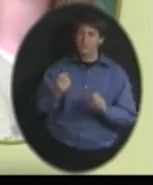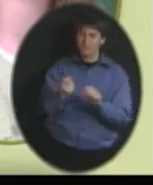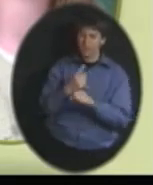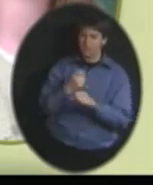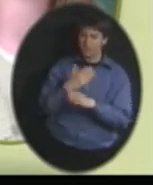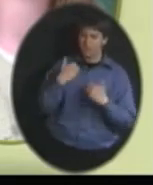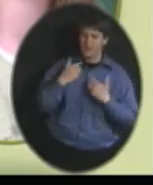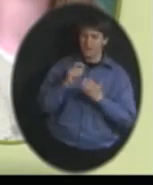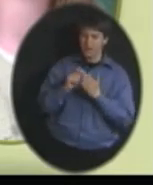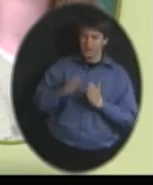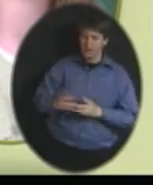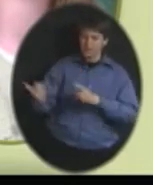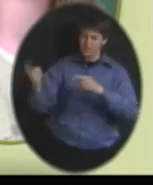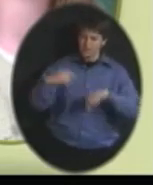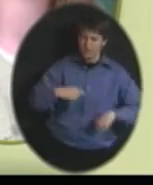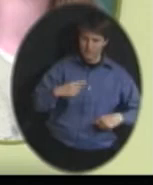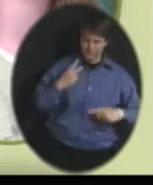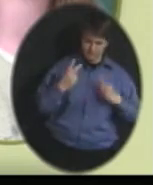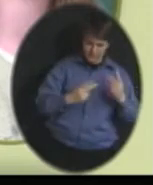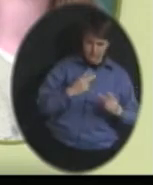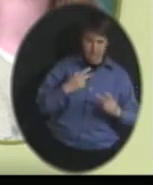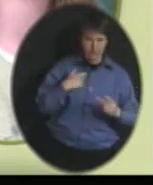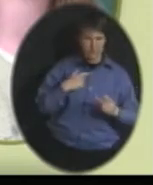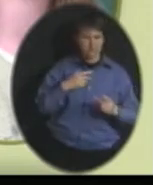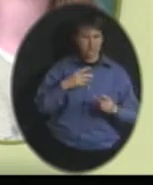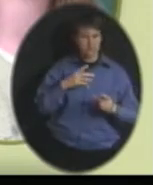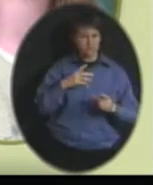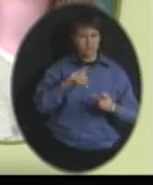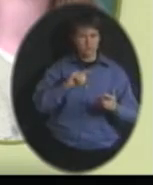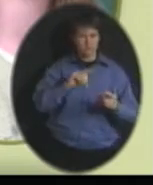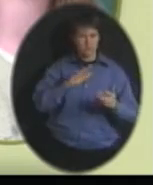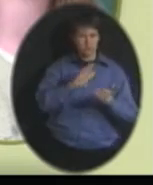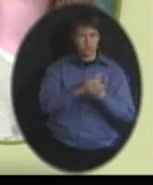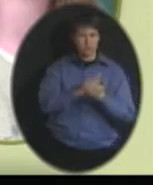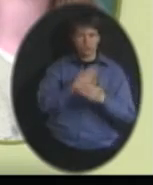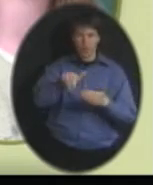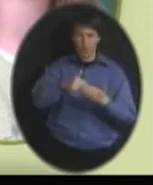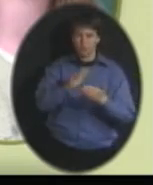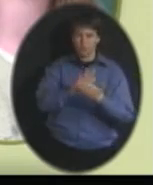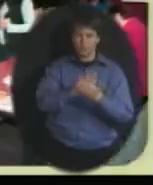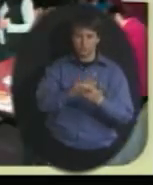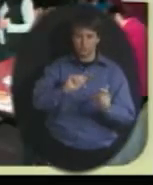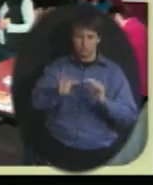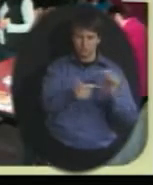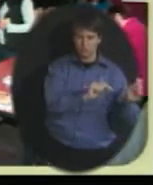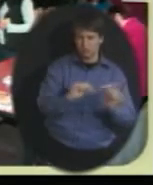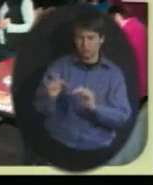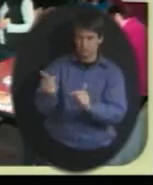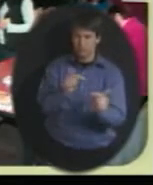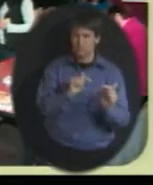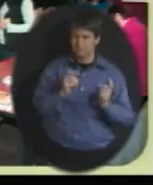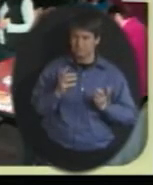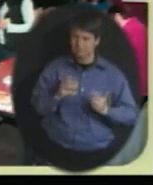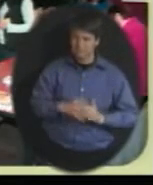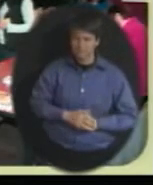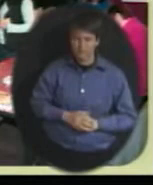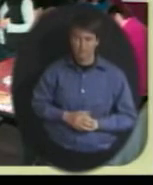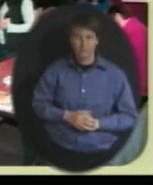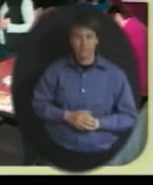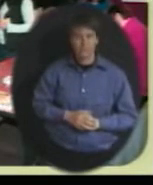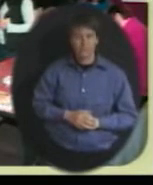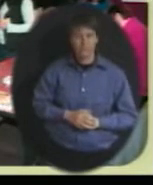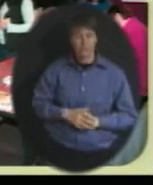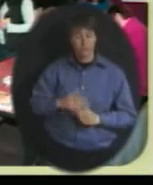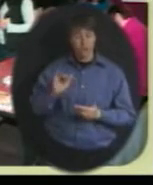year, and it was these 8 schools' rotation time, so that's why we chose those 8 schools. She also visited, she did